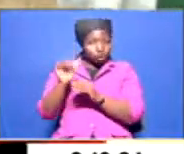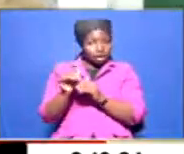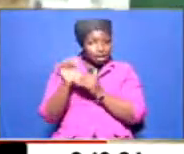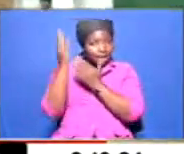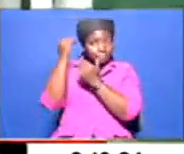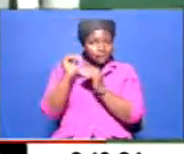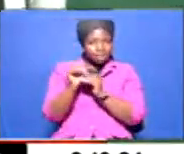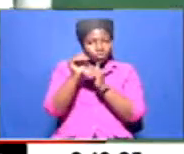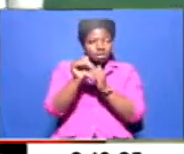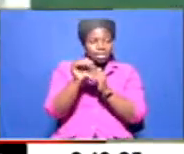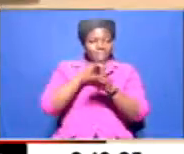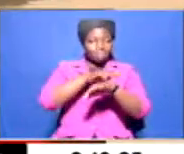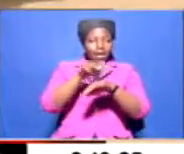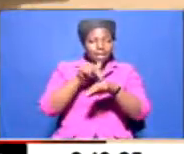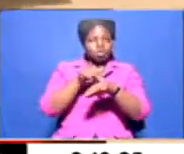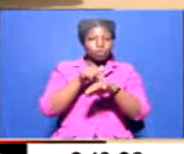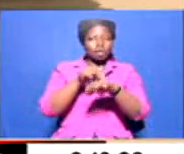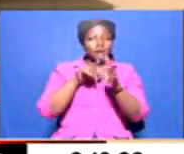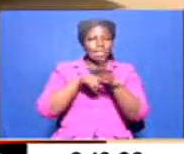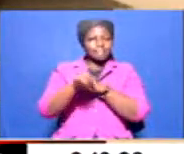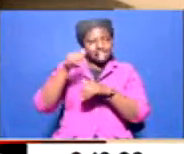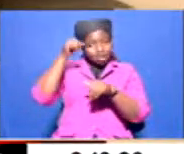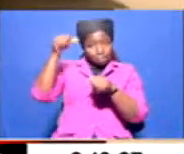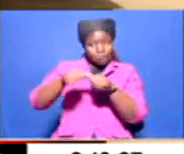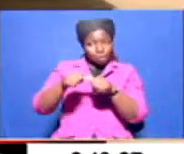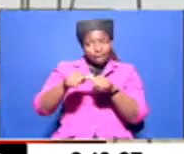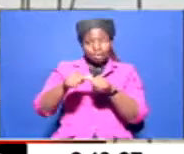in commemorating the event.